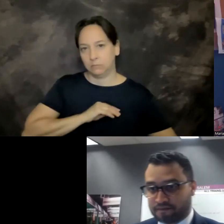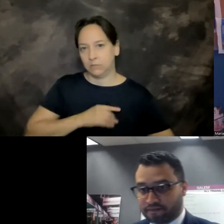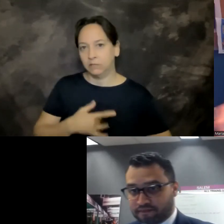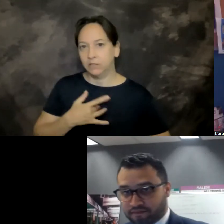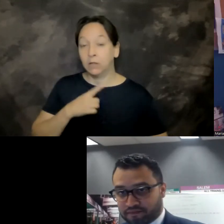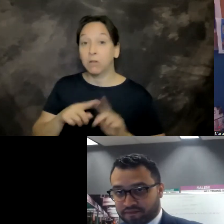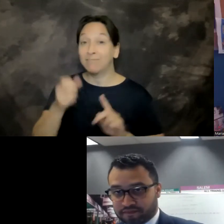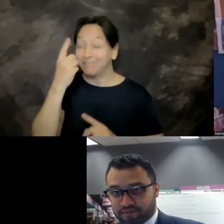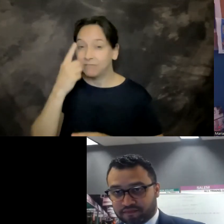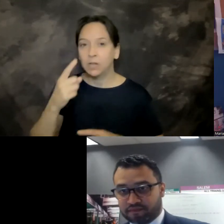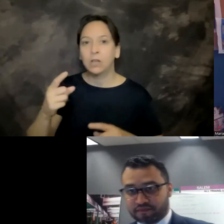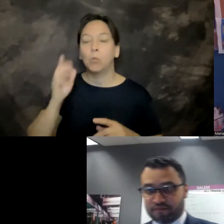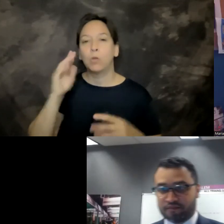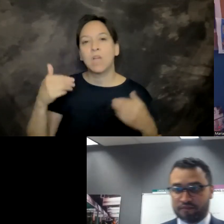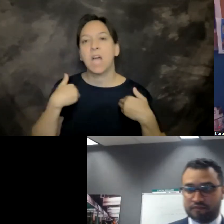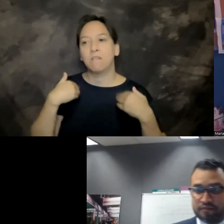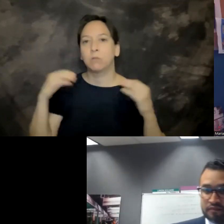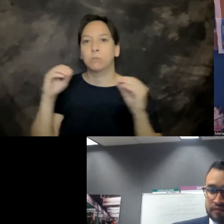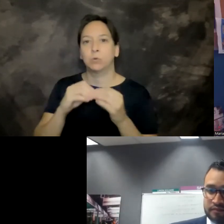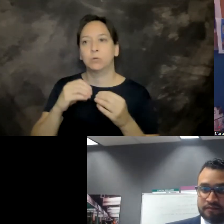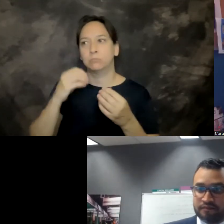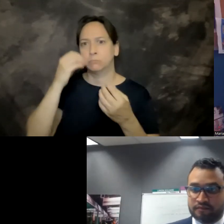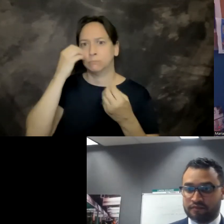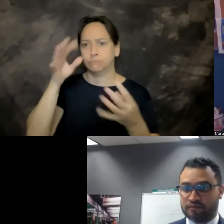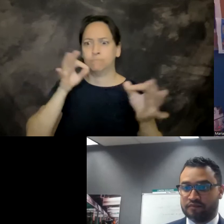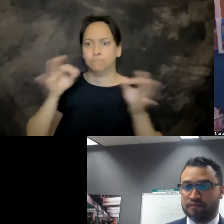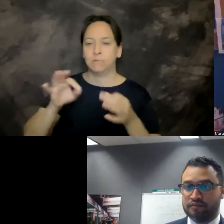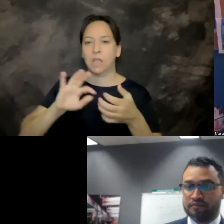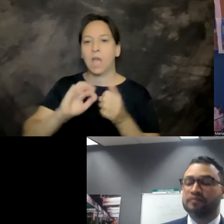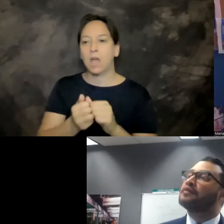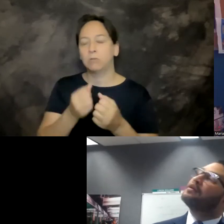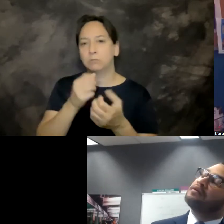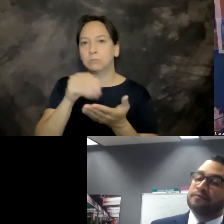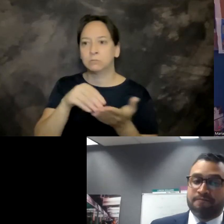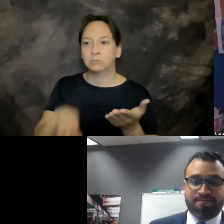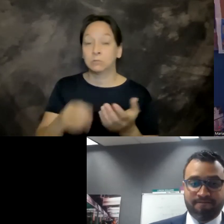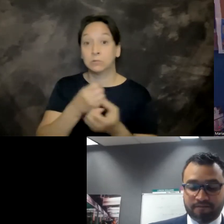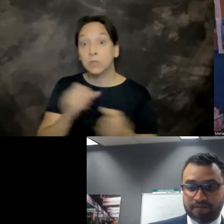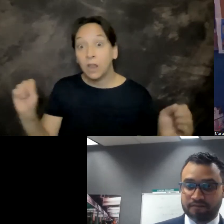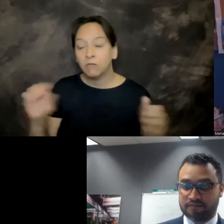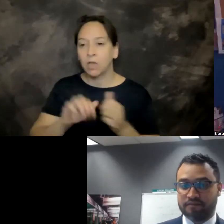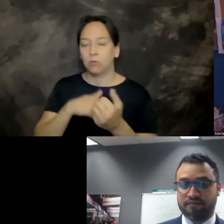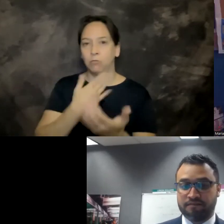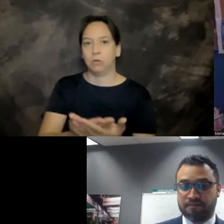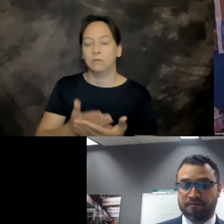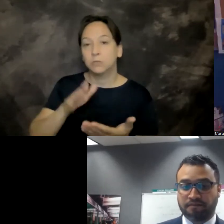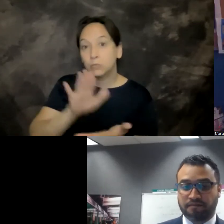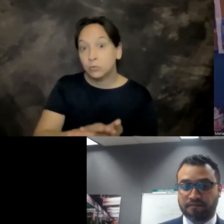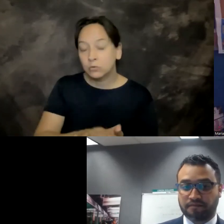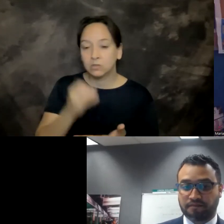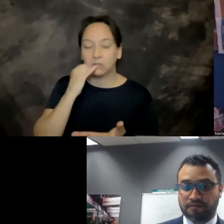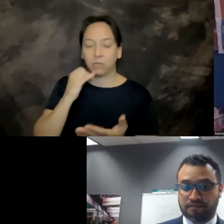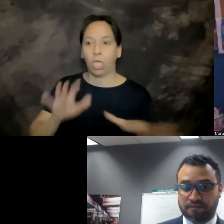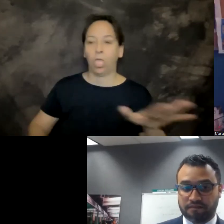presented with the different angles of around safety, around making sure that our kids are getting to school. And if they get to school late, that there is not going to